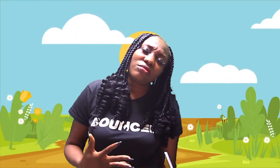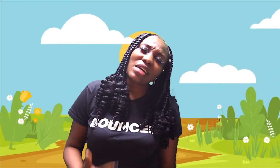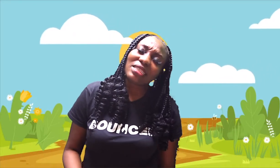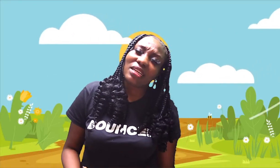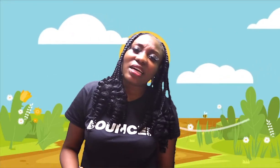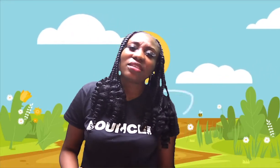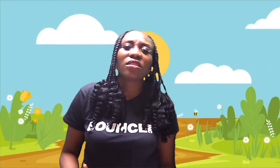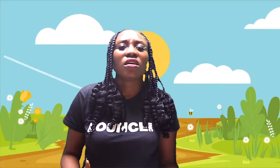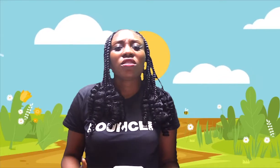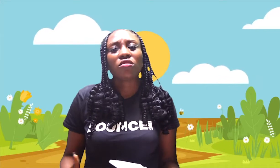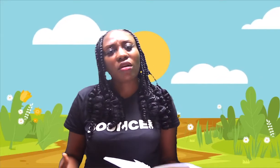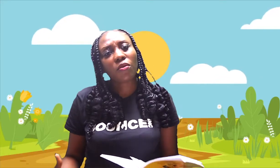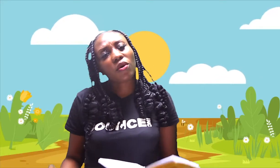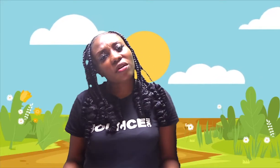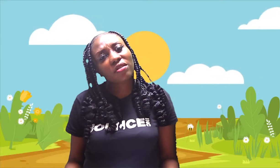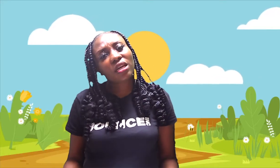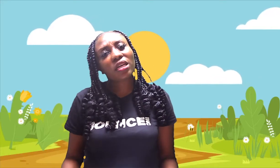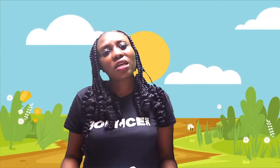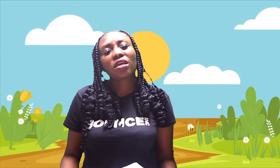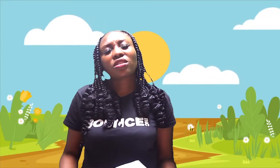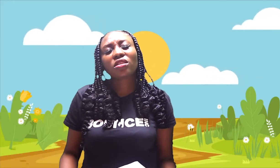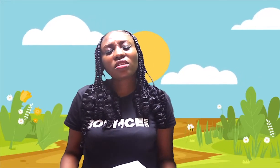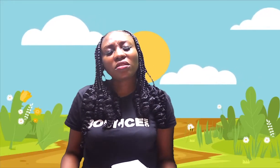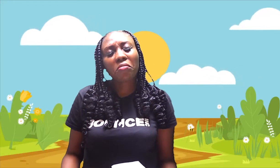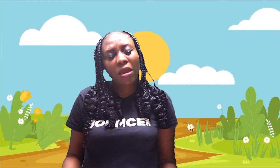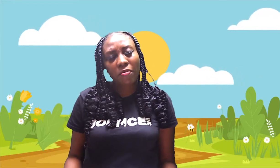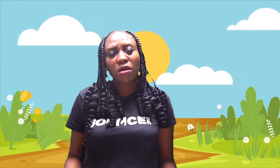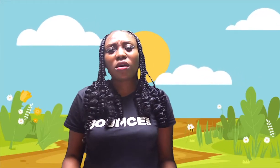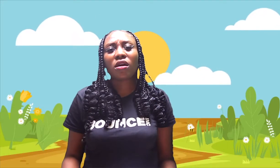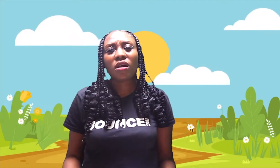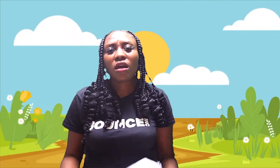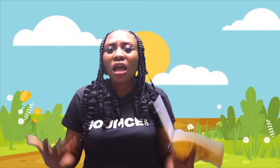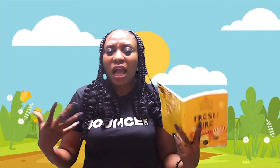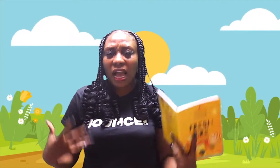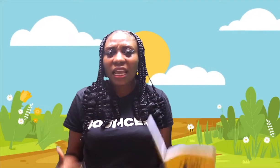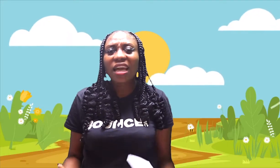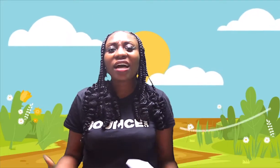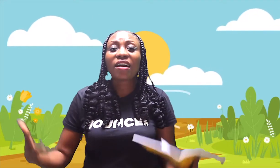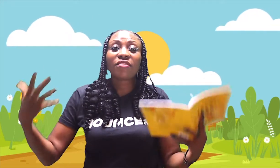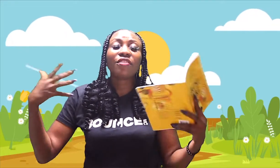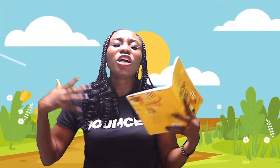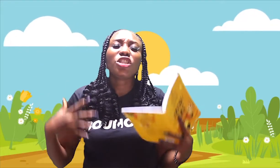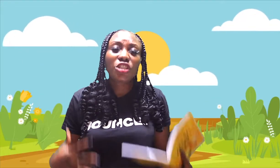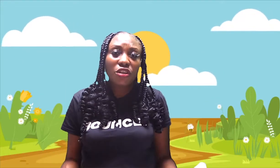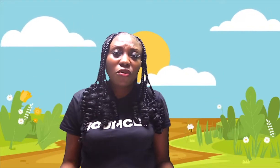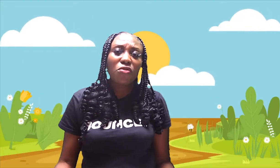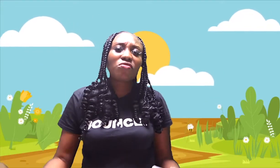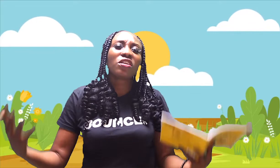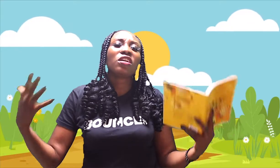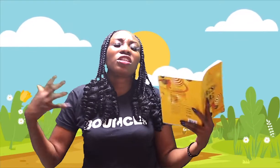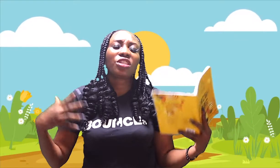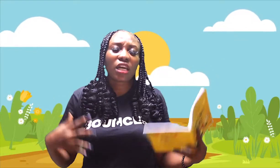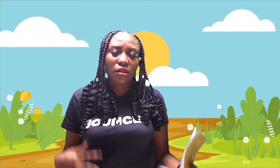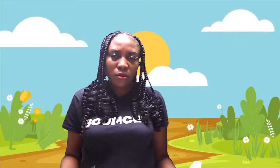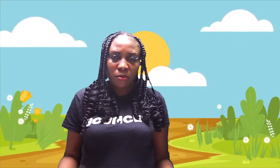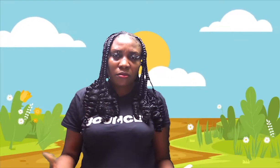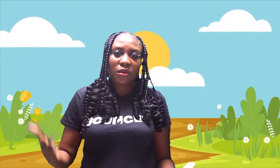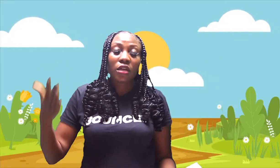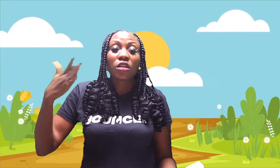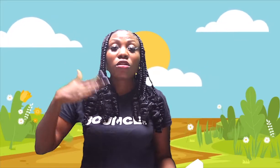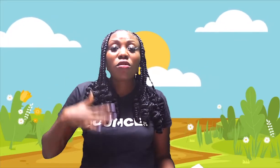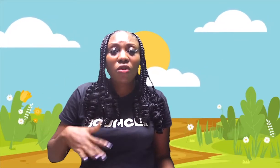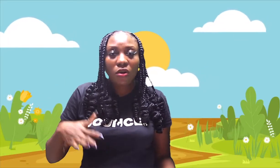is restless, you are worried, just remember, I have Jehovah